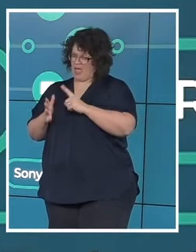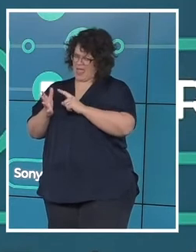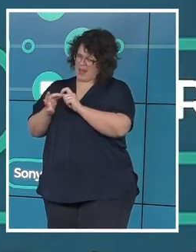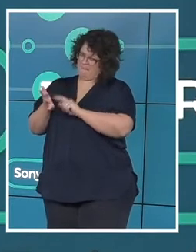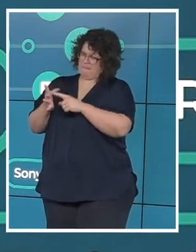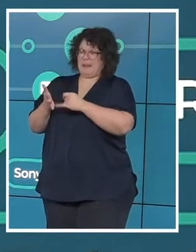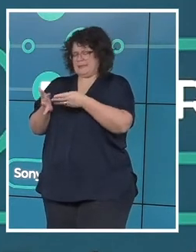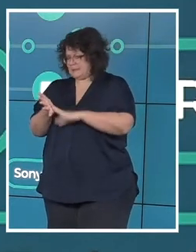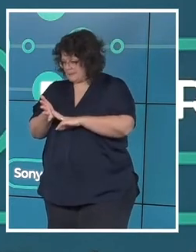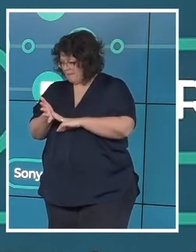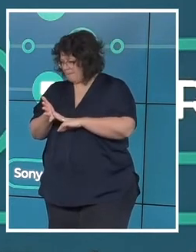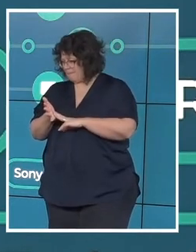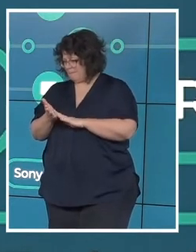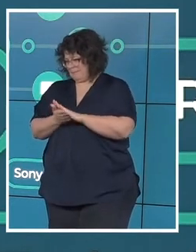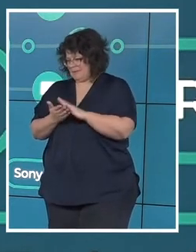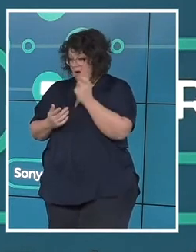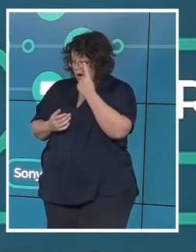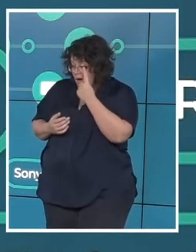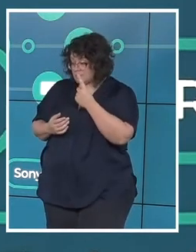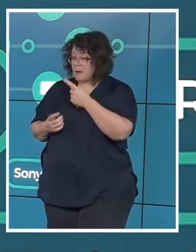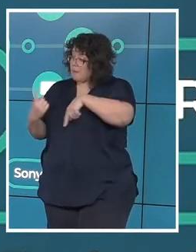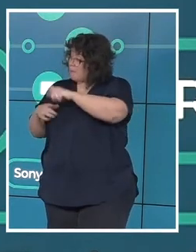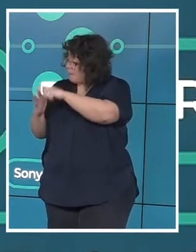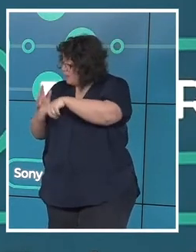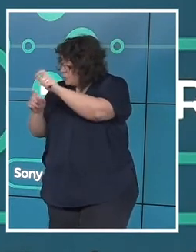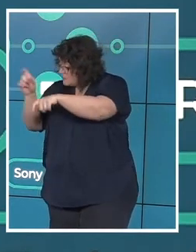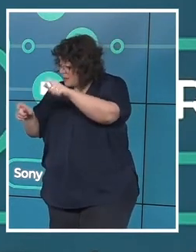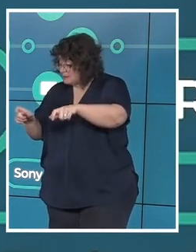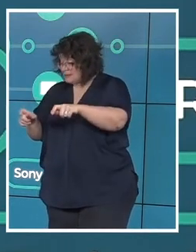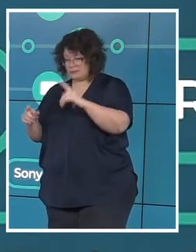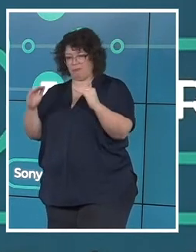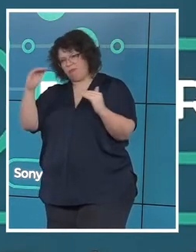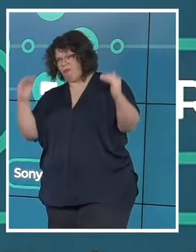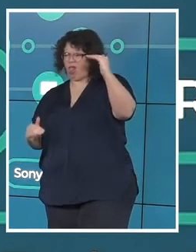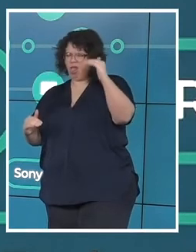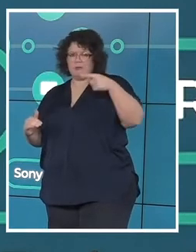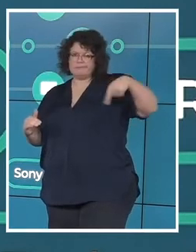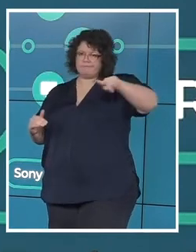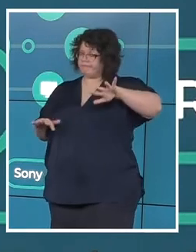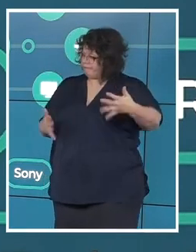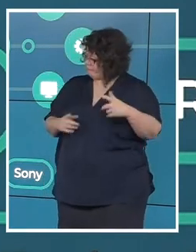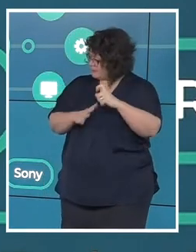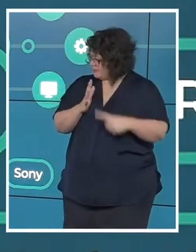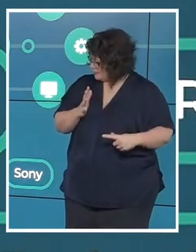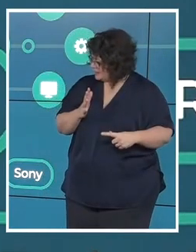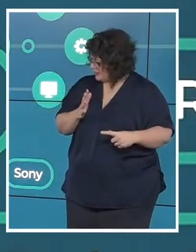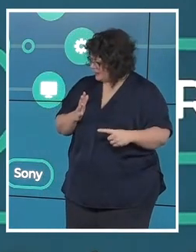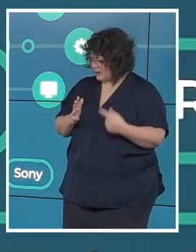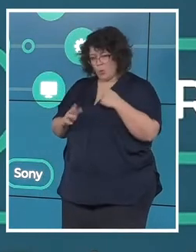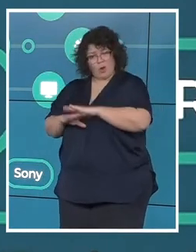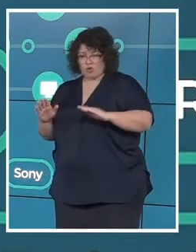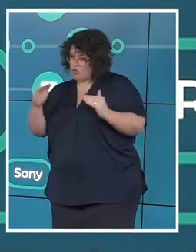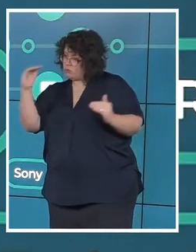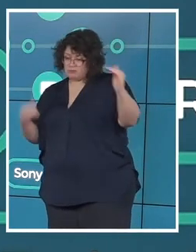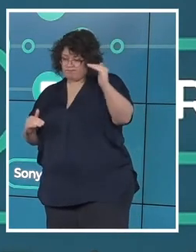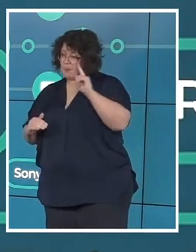those stories, true stories from my personal life, give people examples of ableism, ridiculous situations where I